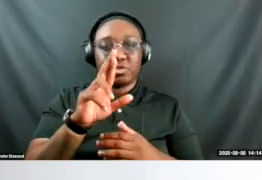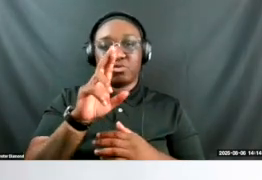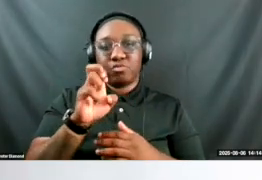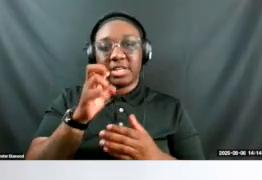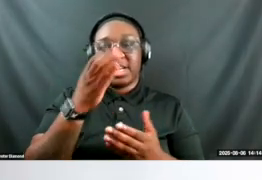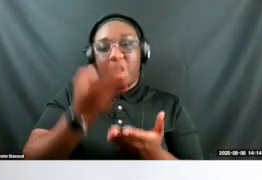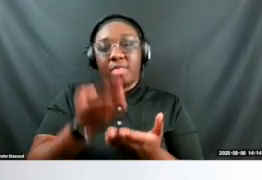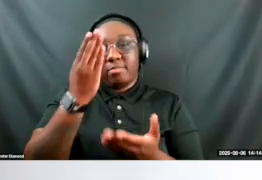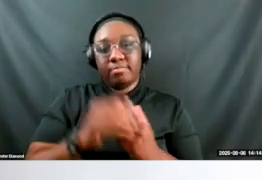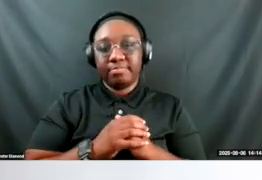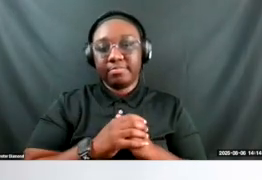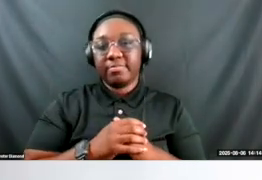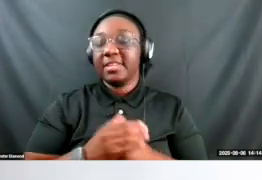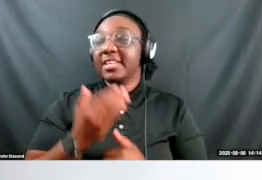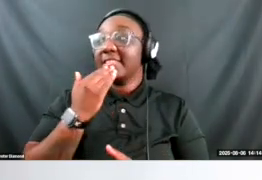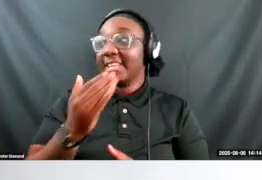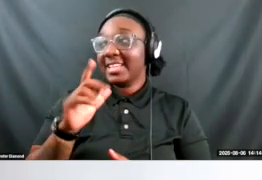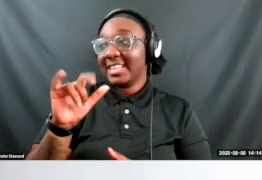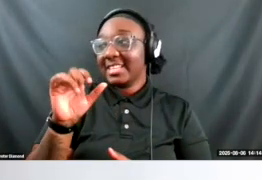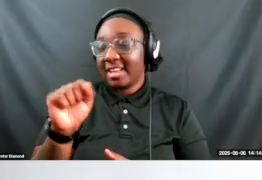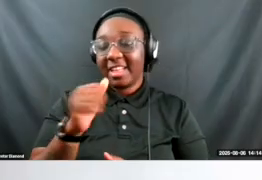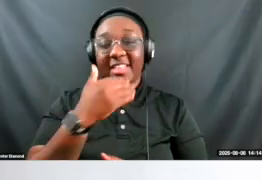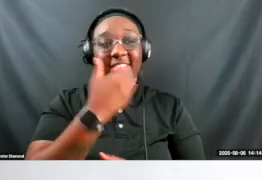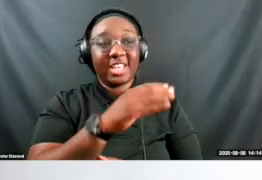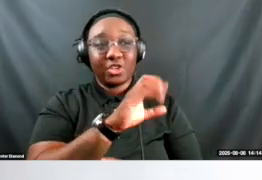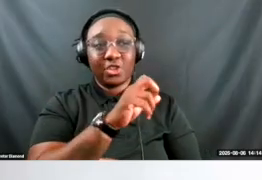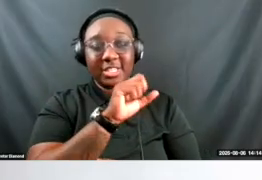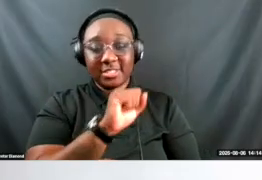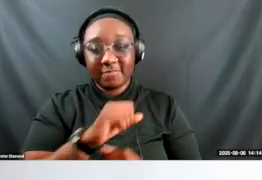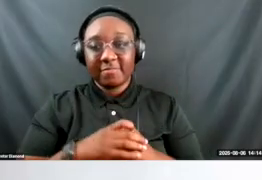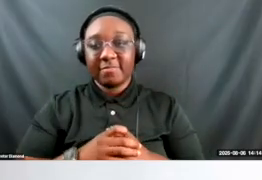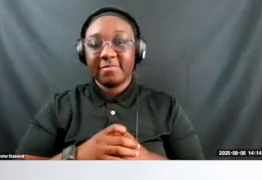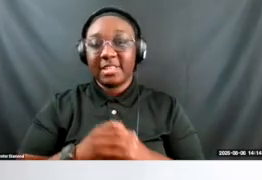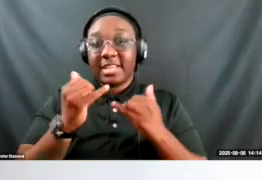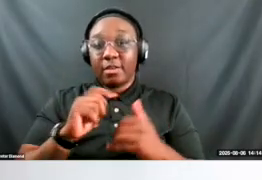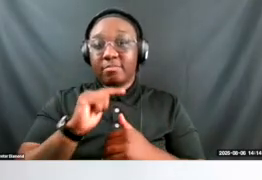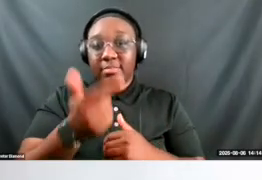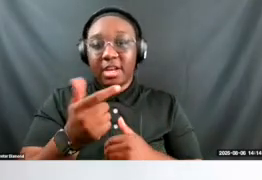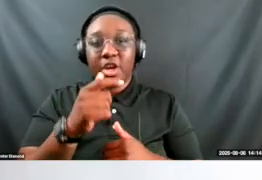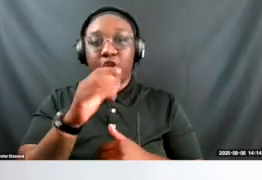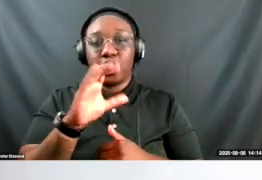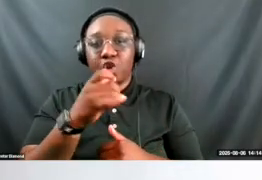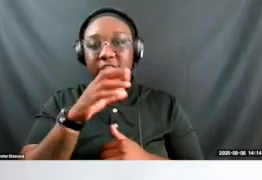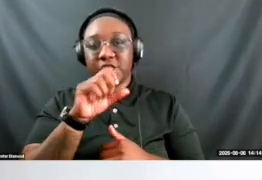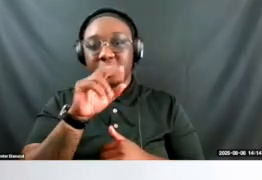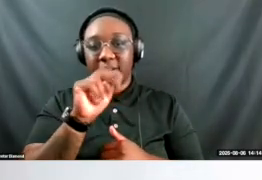Thanks, Lisa. Thanks, Chris. Okay, Christian Corby, please go ahead.